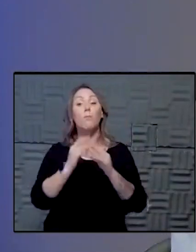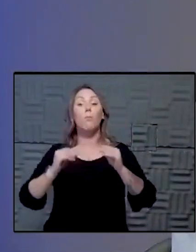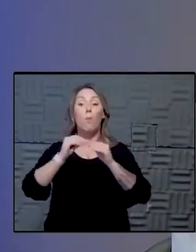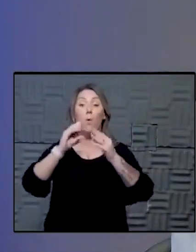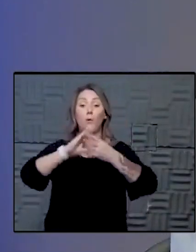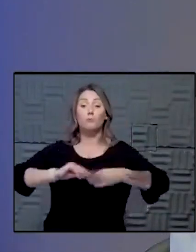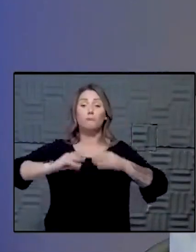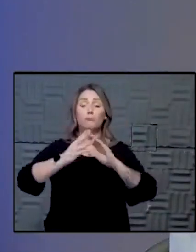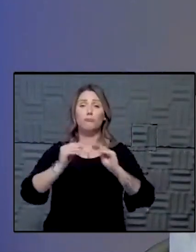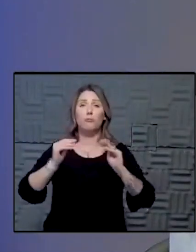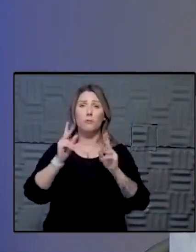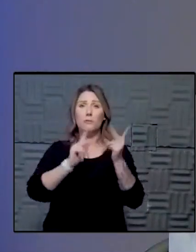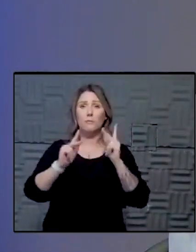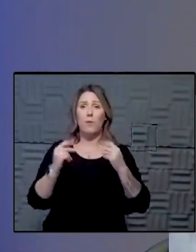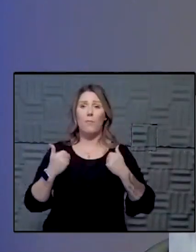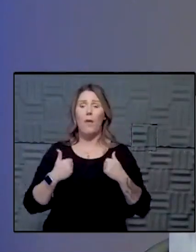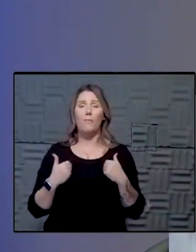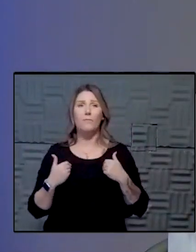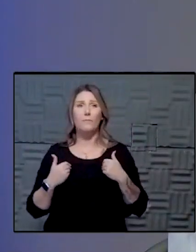least in the news, about people having a